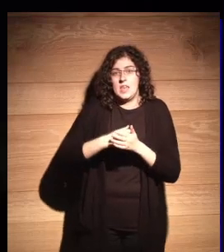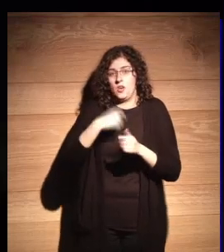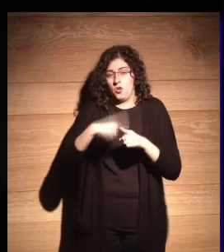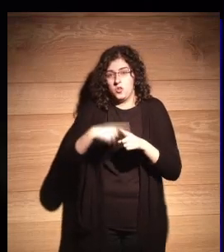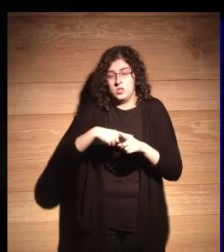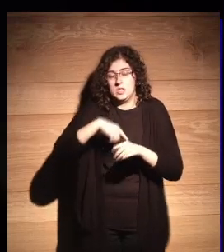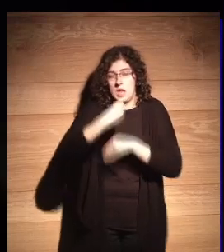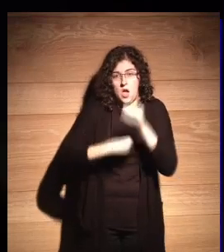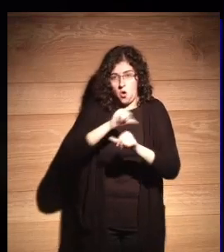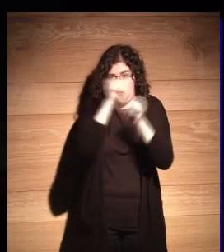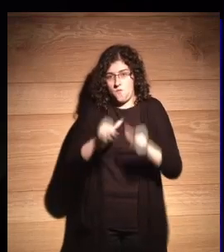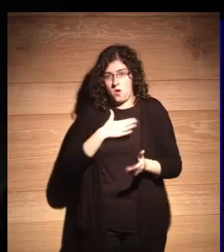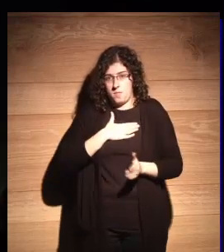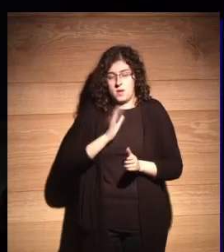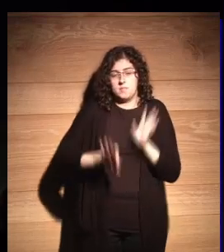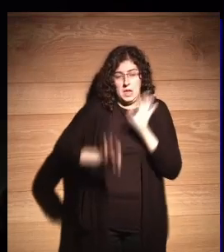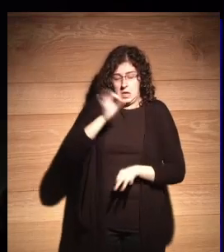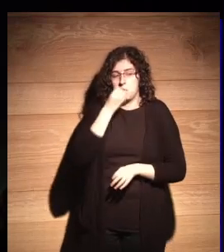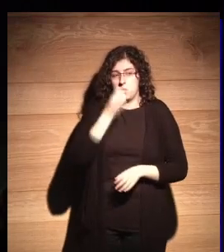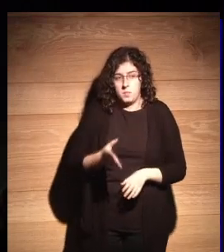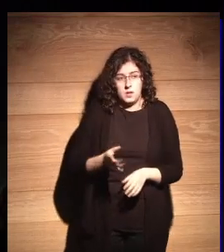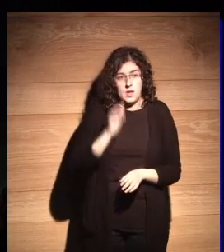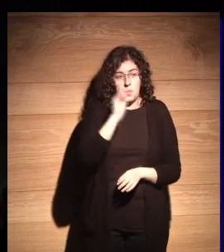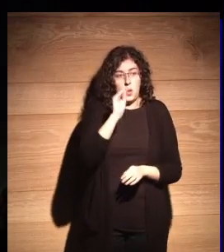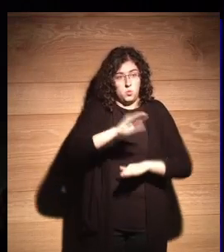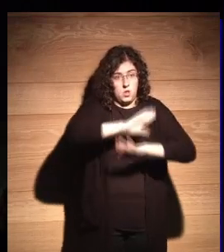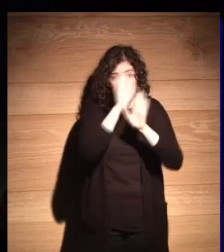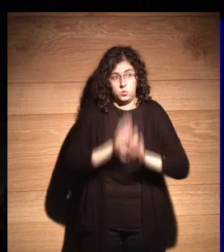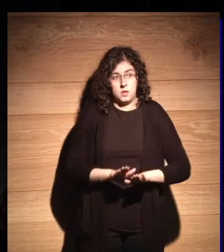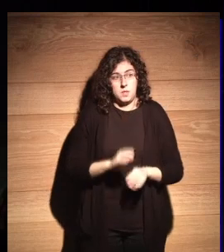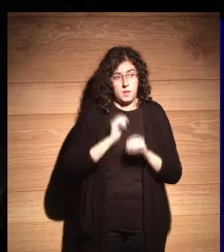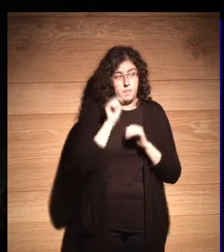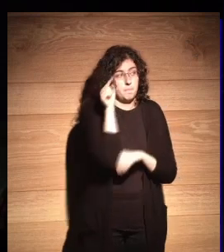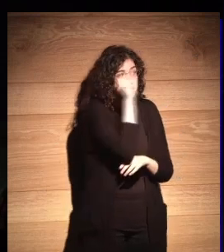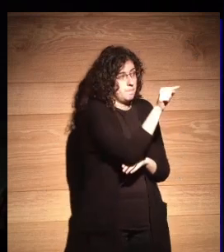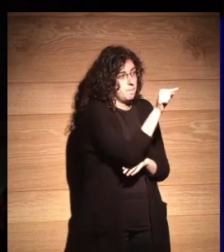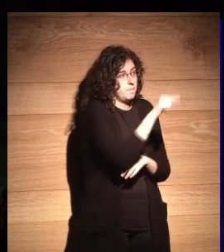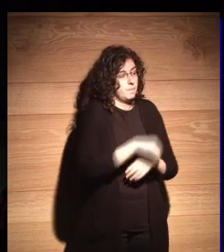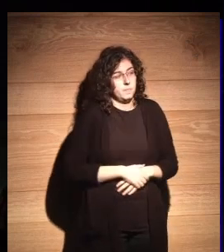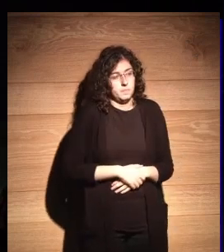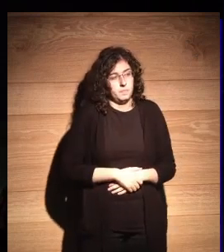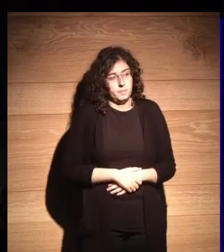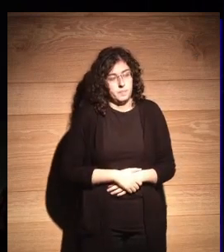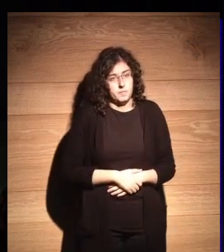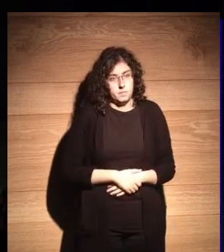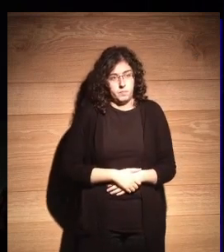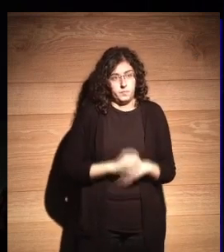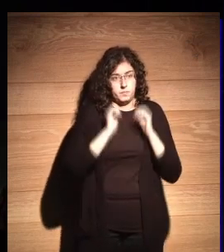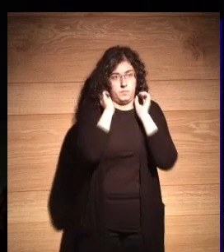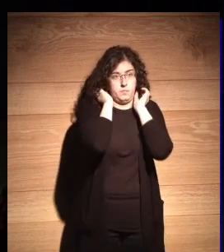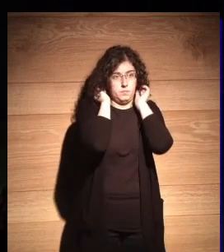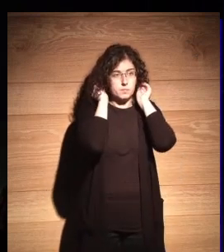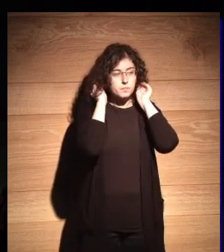Okay, the last question for, there. Hi. Hello. We have